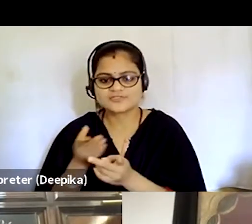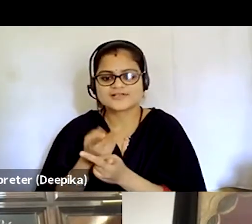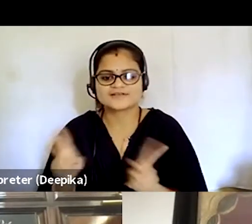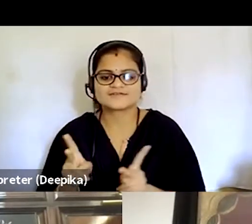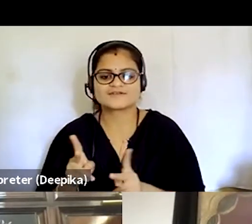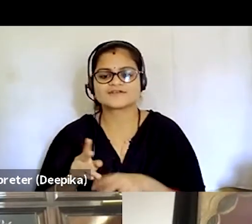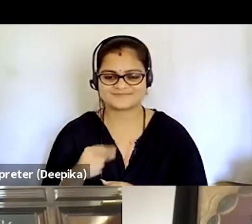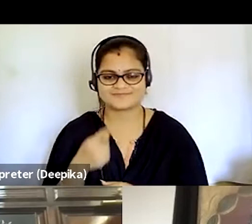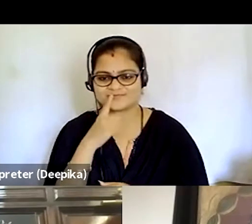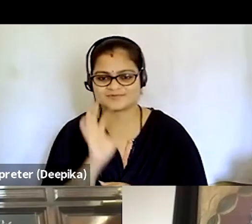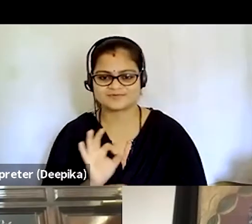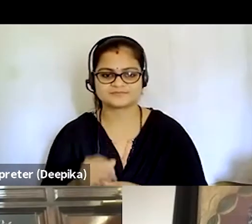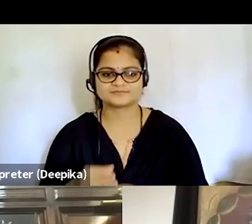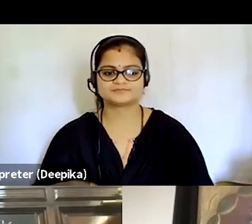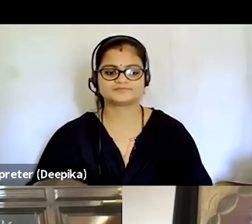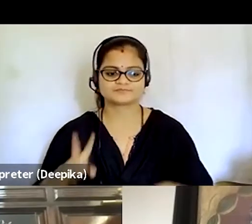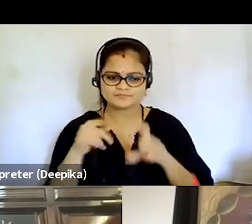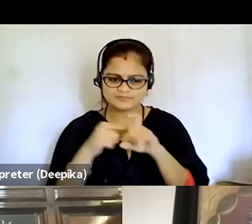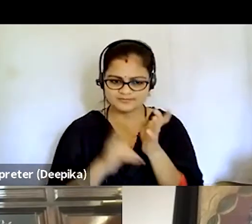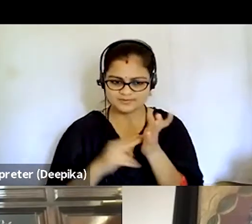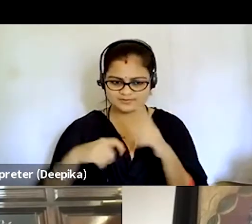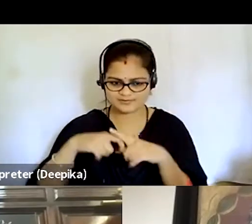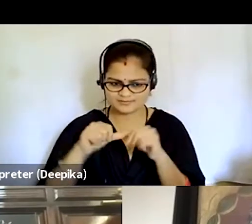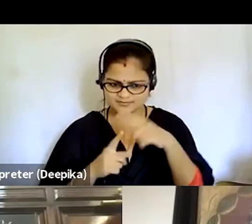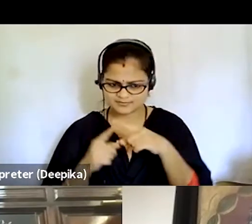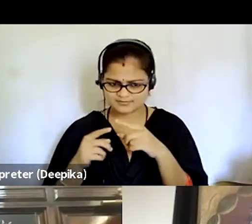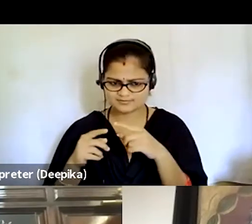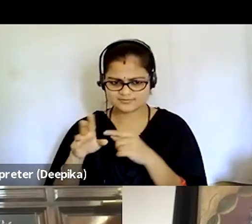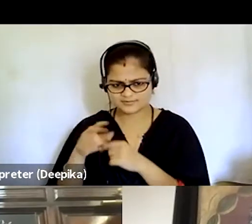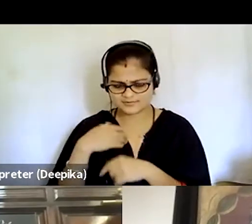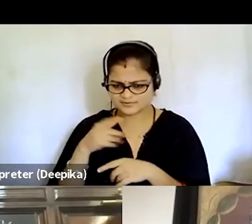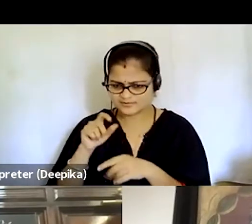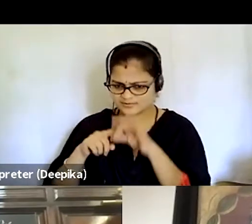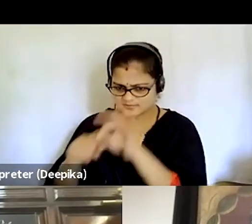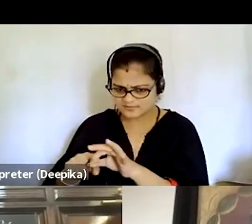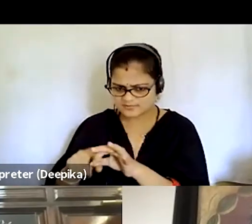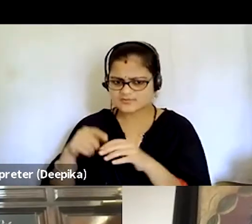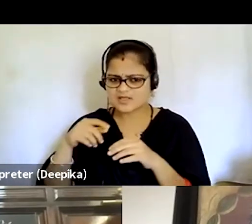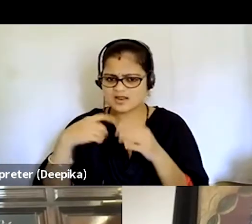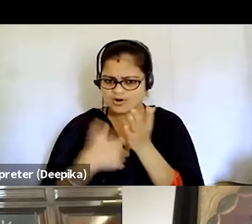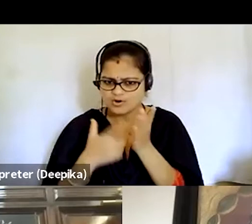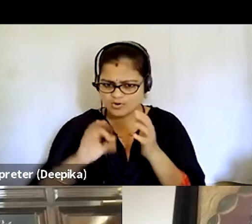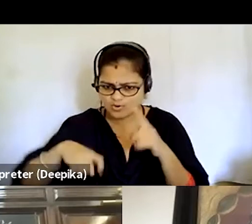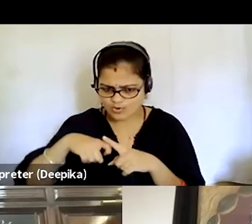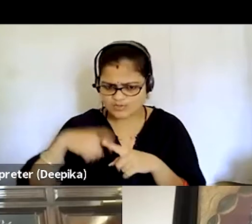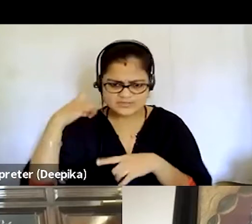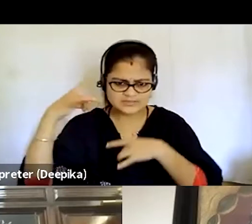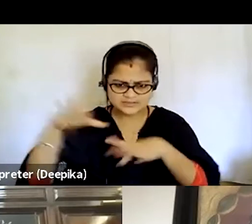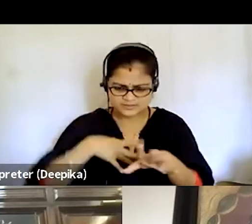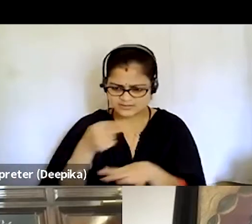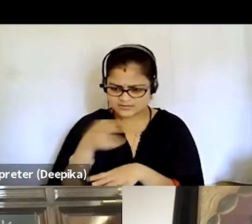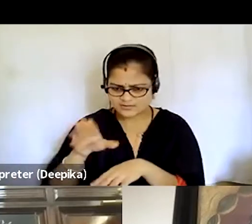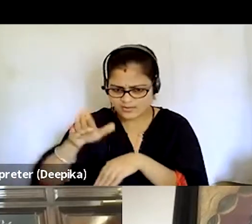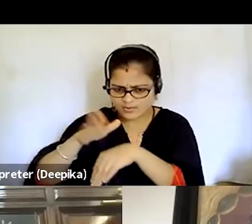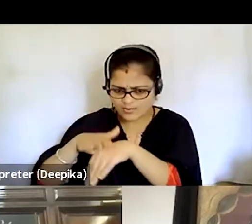venues. Venkat, I wanted to quickly ask you, Bangalore is known as the original rock city. What really